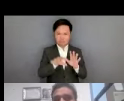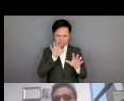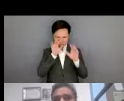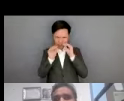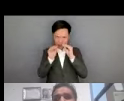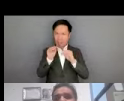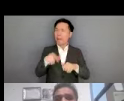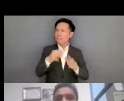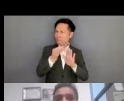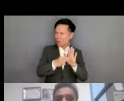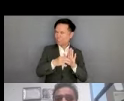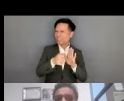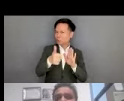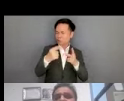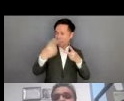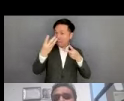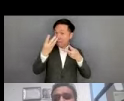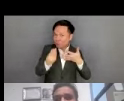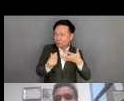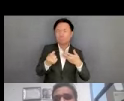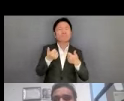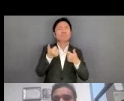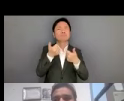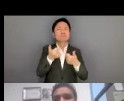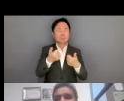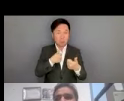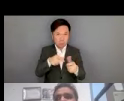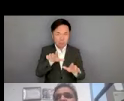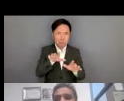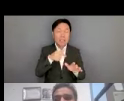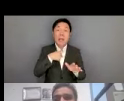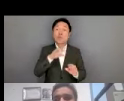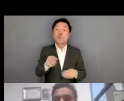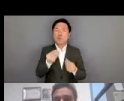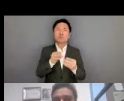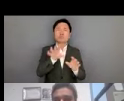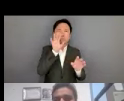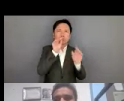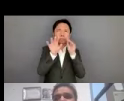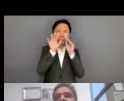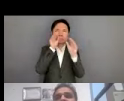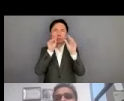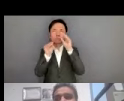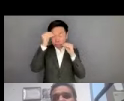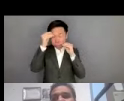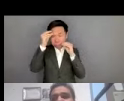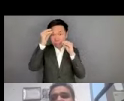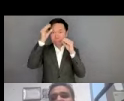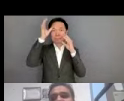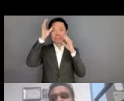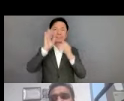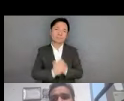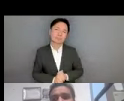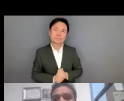policy frameworks that have been achieved from the local levels in for the young people with disabilities. And also we